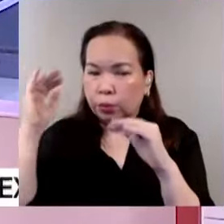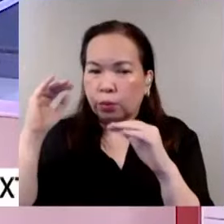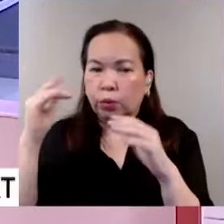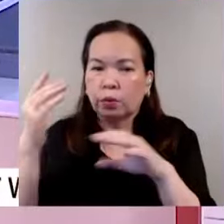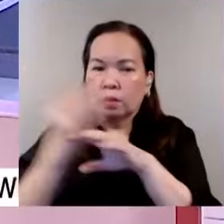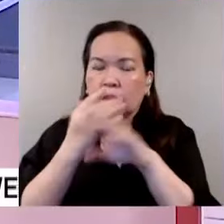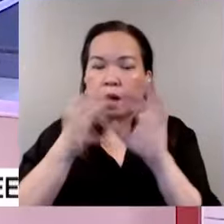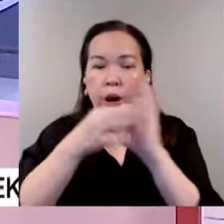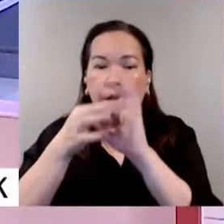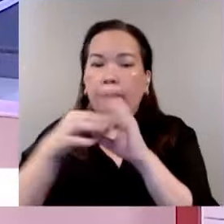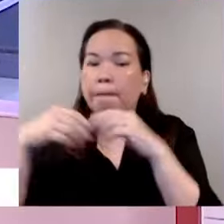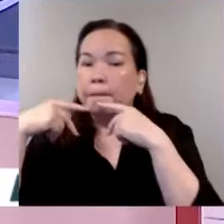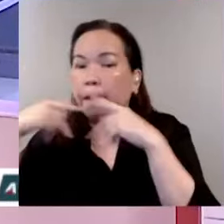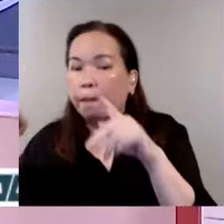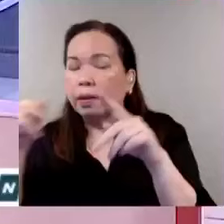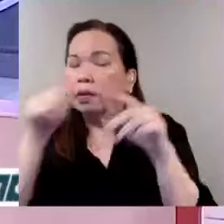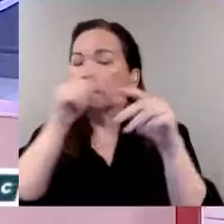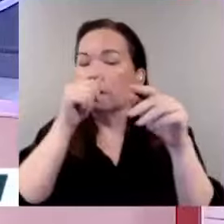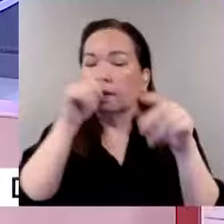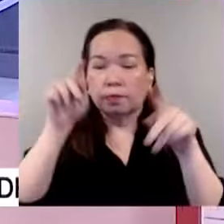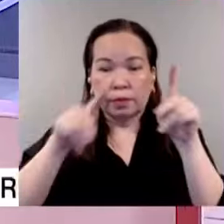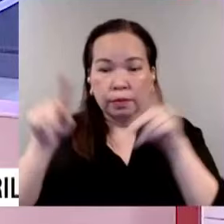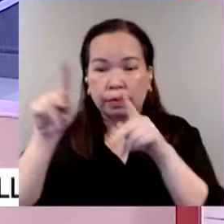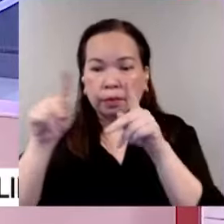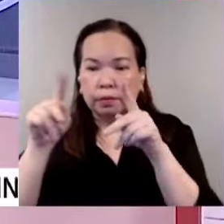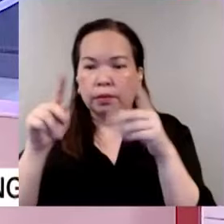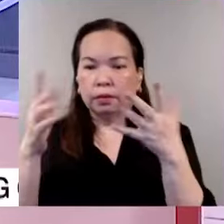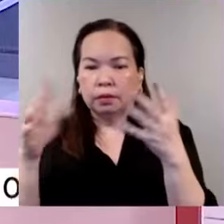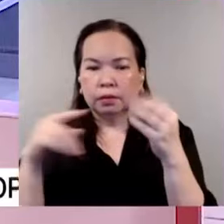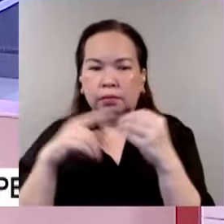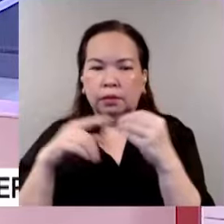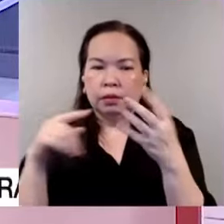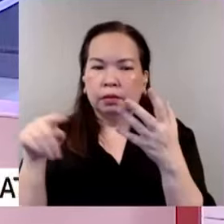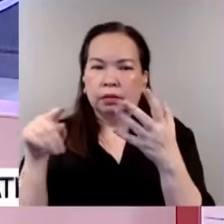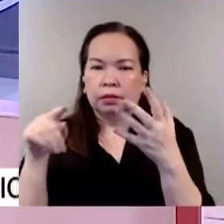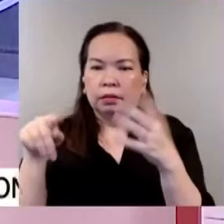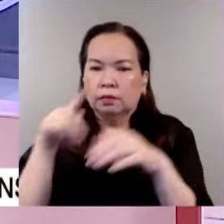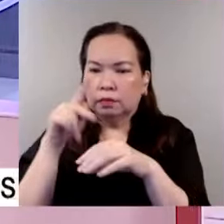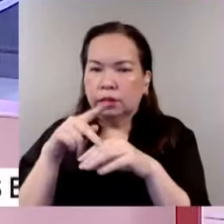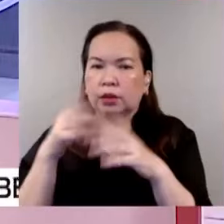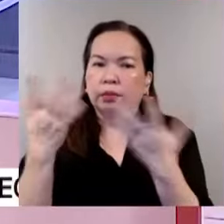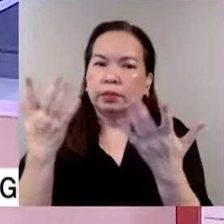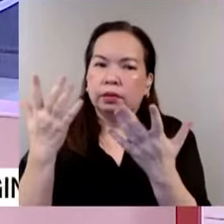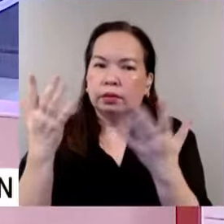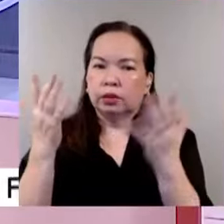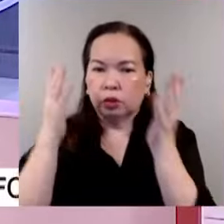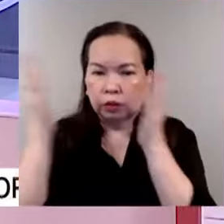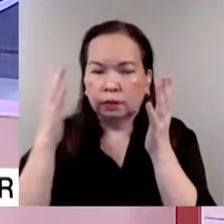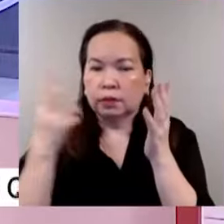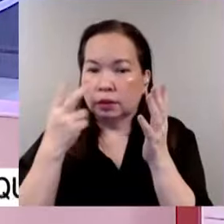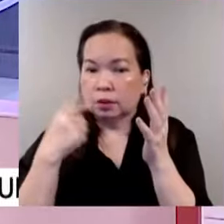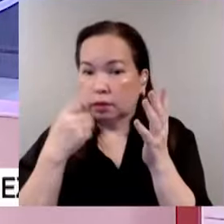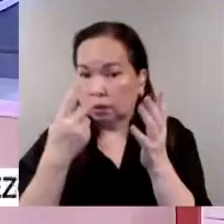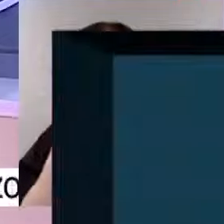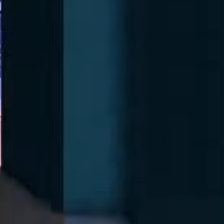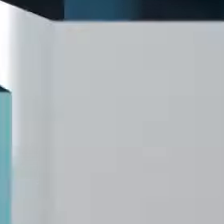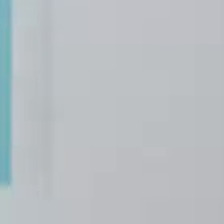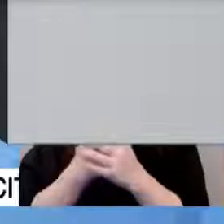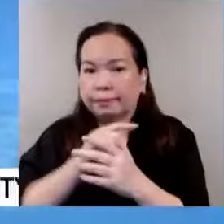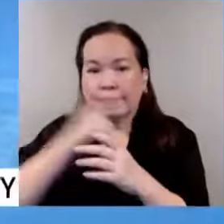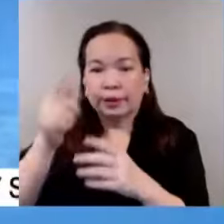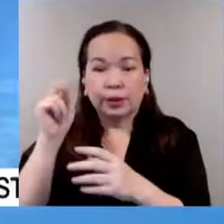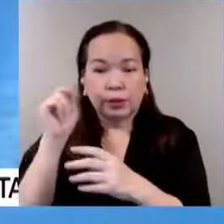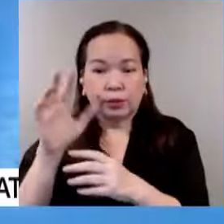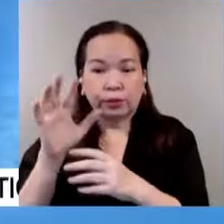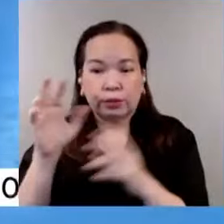in promoting Philippine-made goods and services. Get to know more about the new measure in this report by Vivian Gulia.